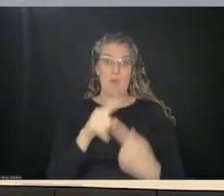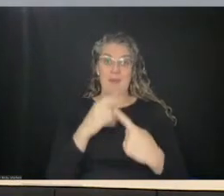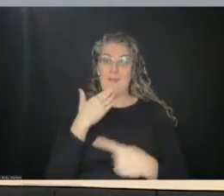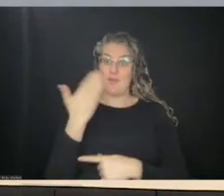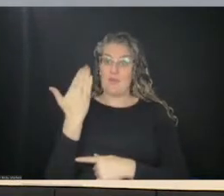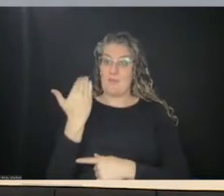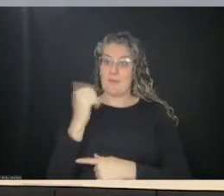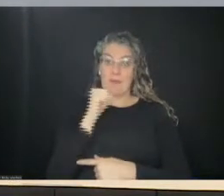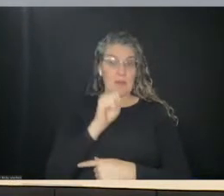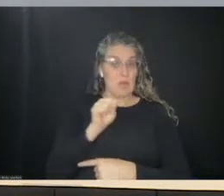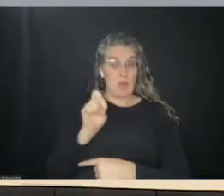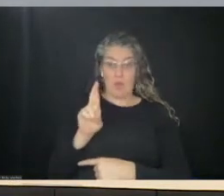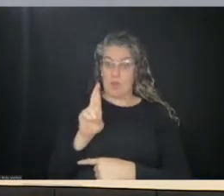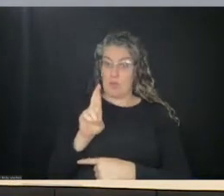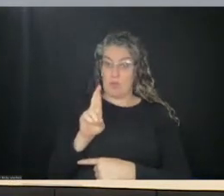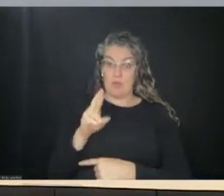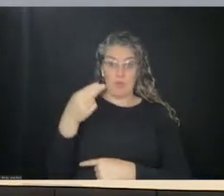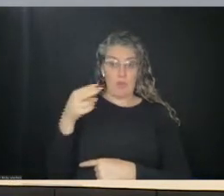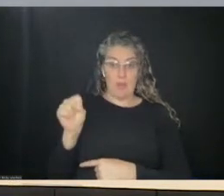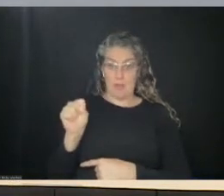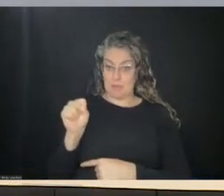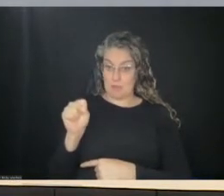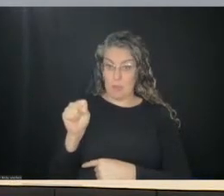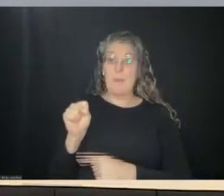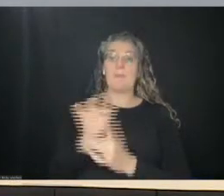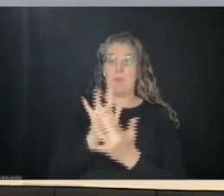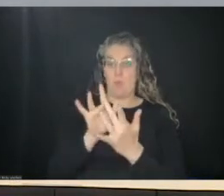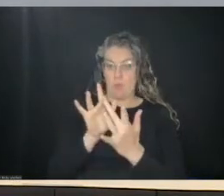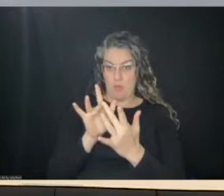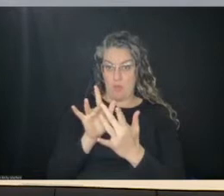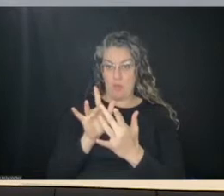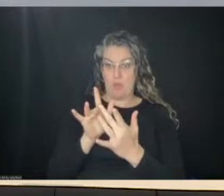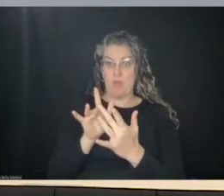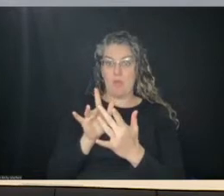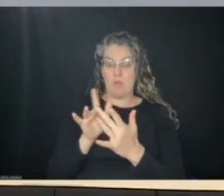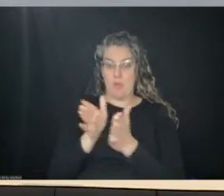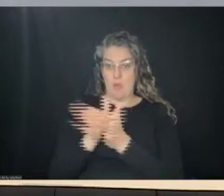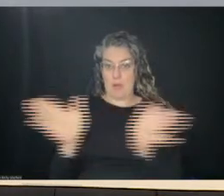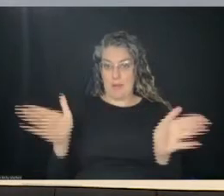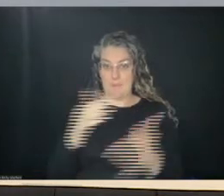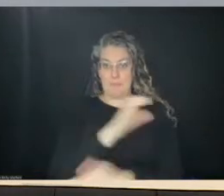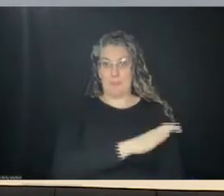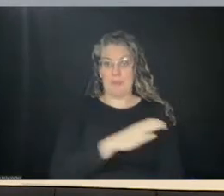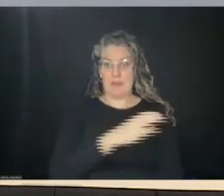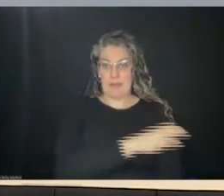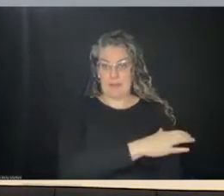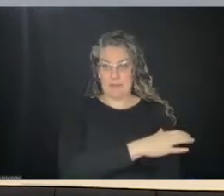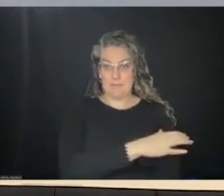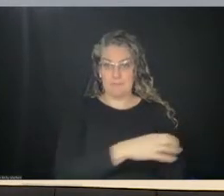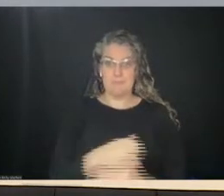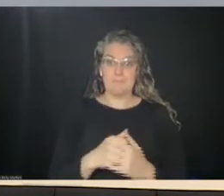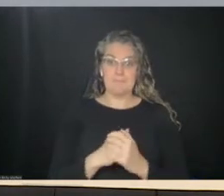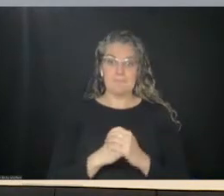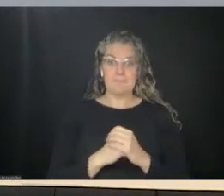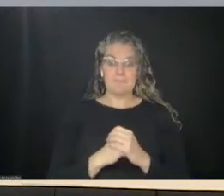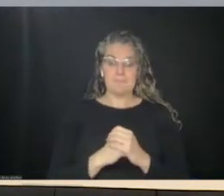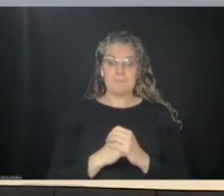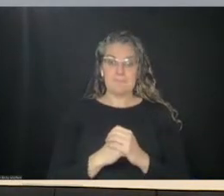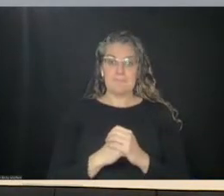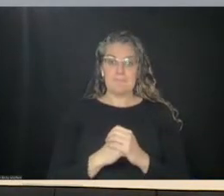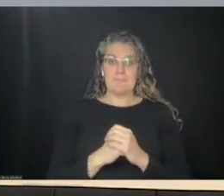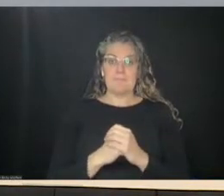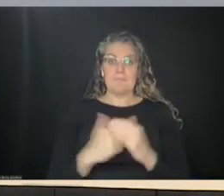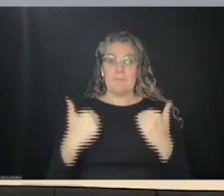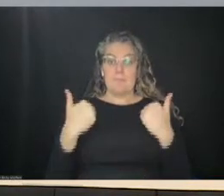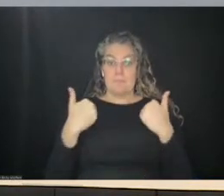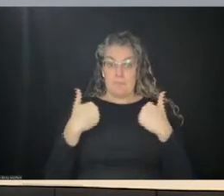their option is also to be immunized at a public clinic. There are a couple of options for people who've